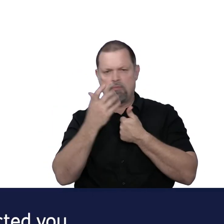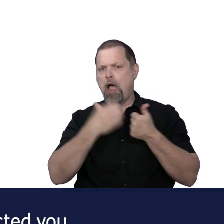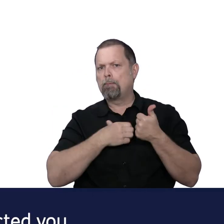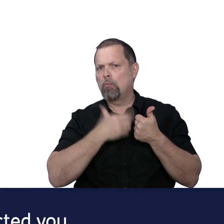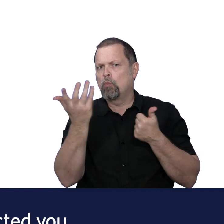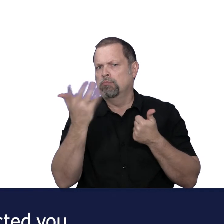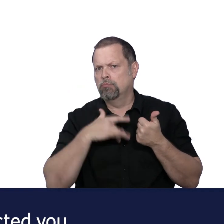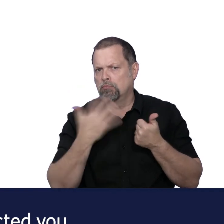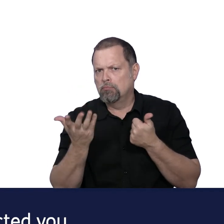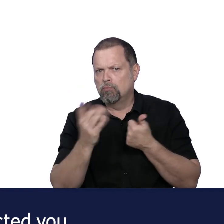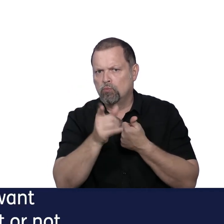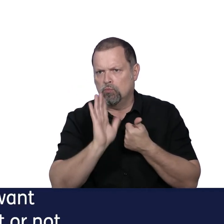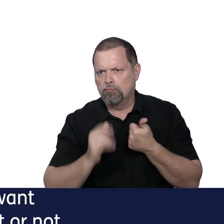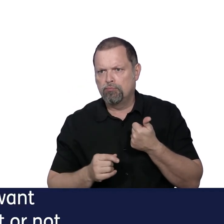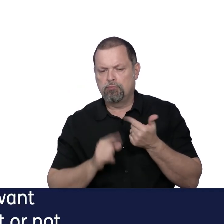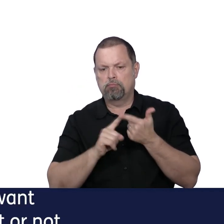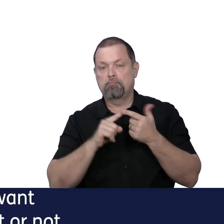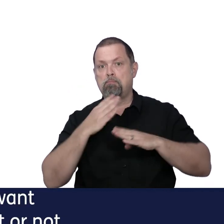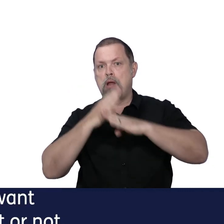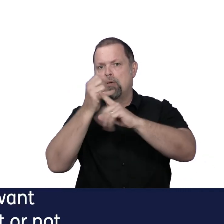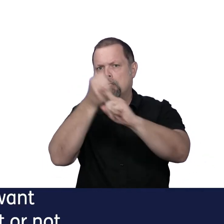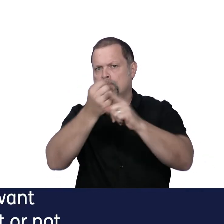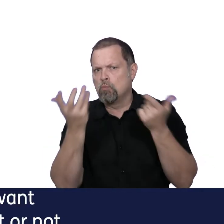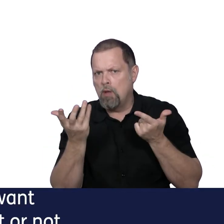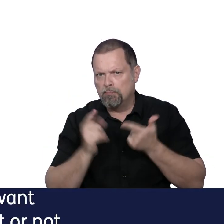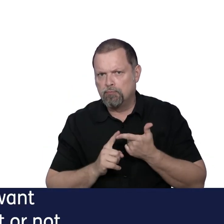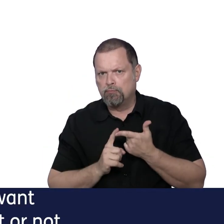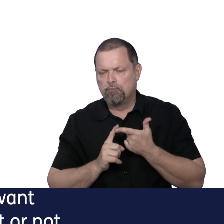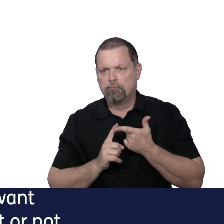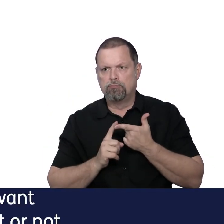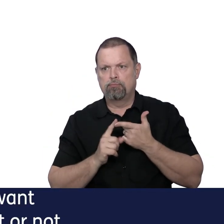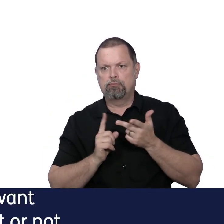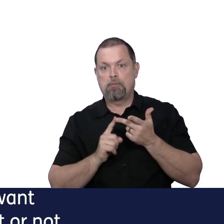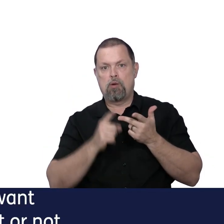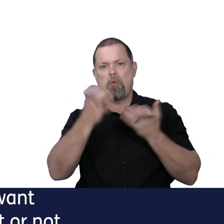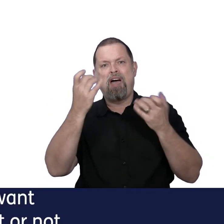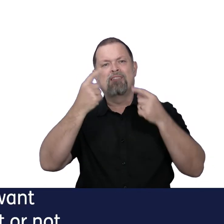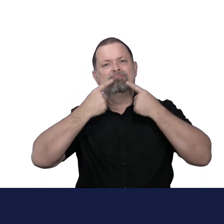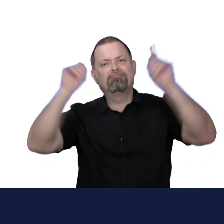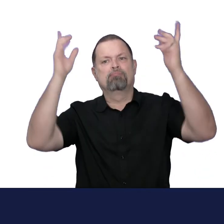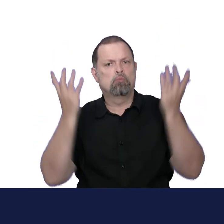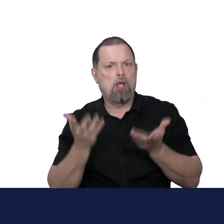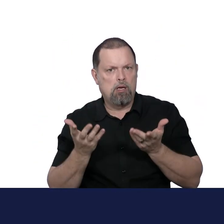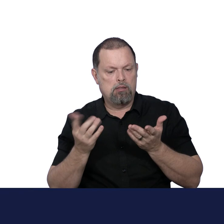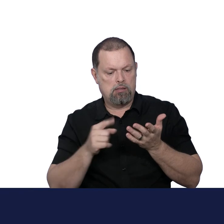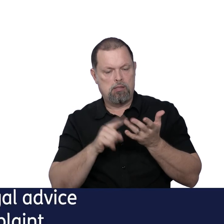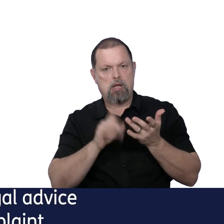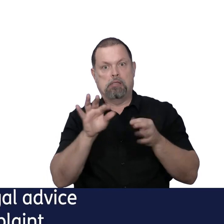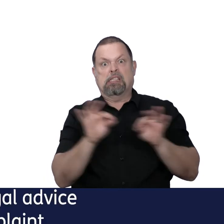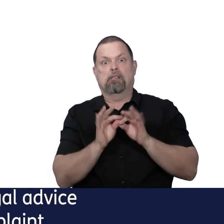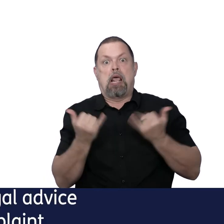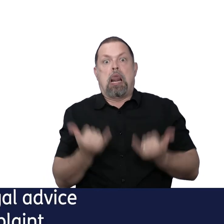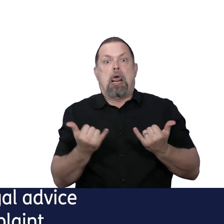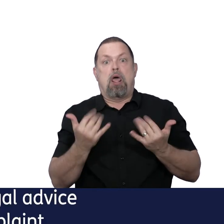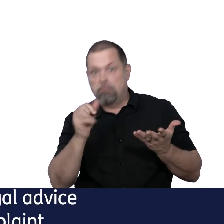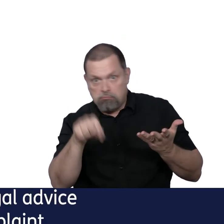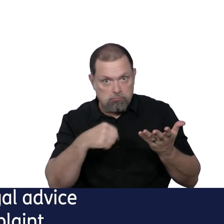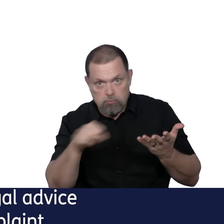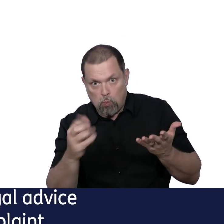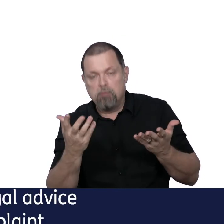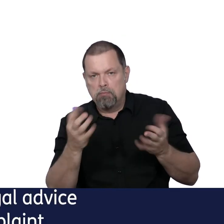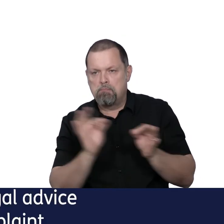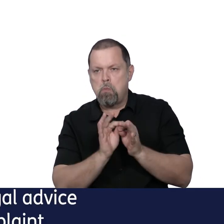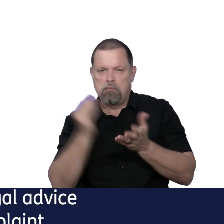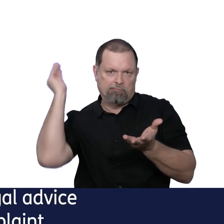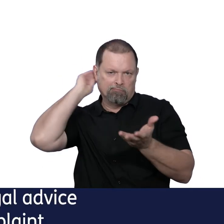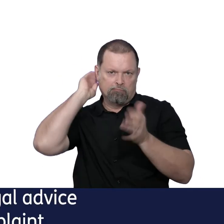barrier has affected you, what outcome you want, and whether it is urgent or not. It's a good idea to get legal